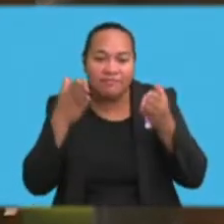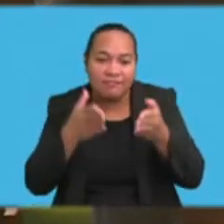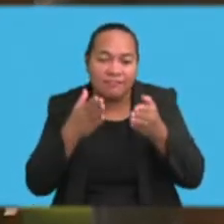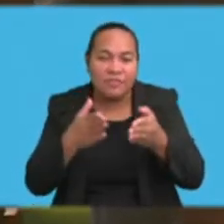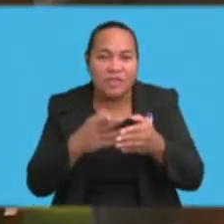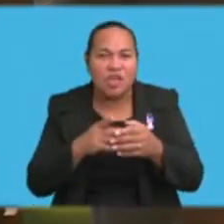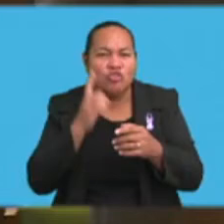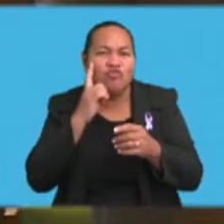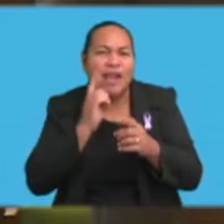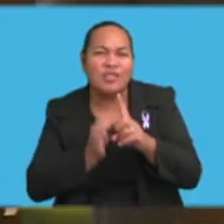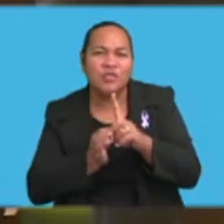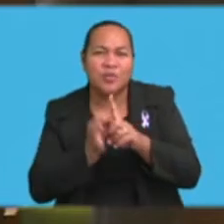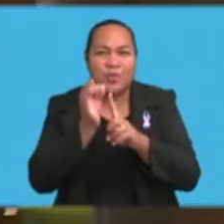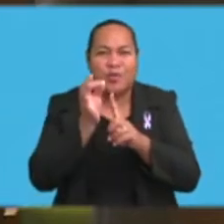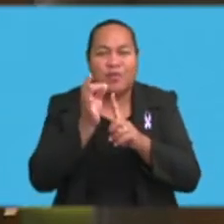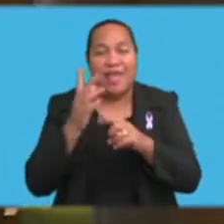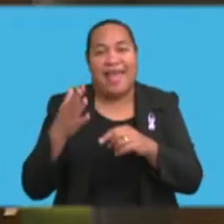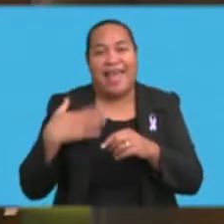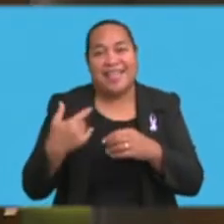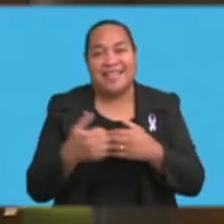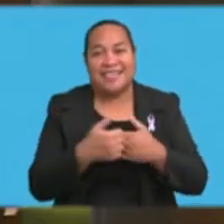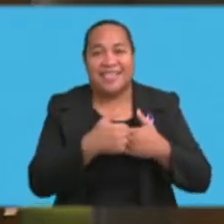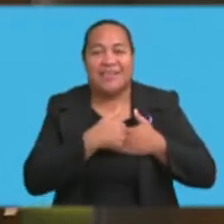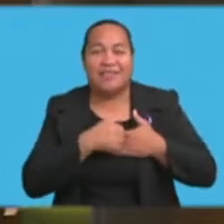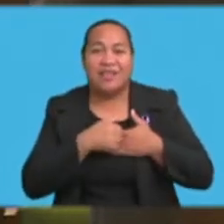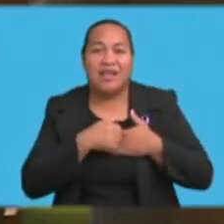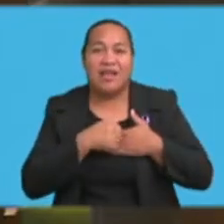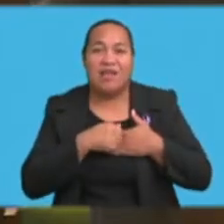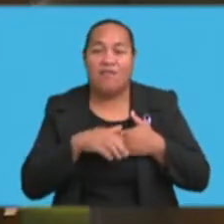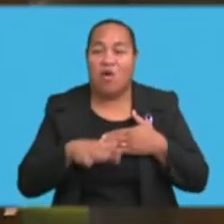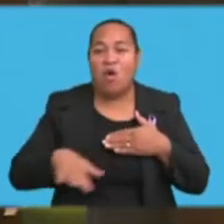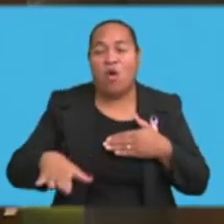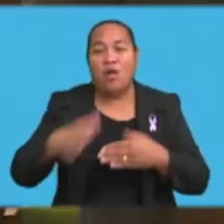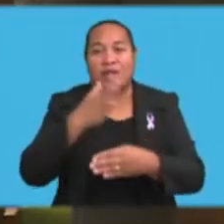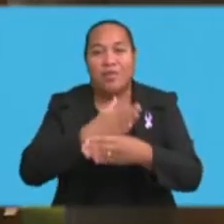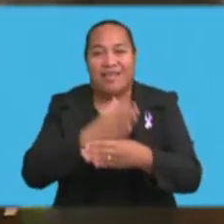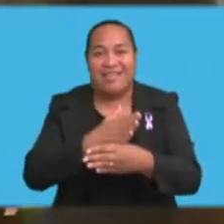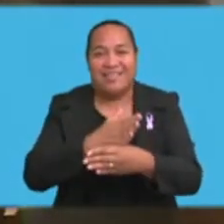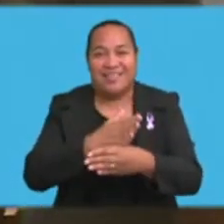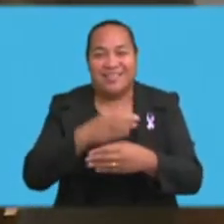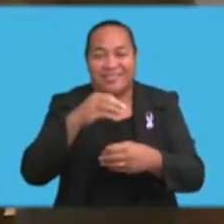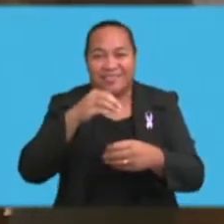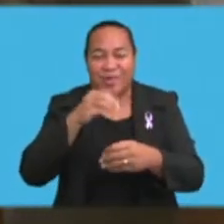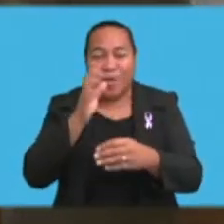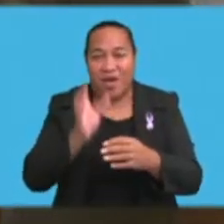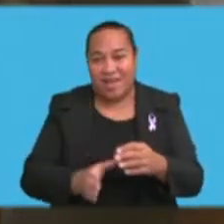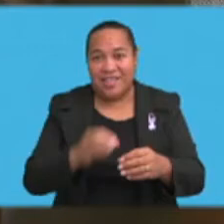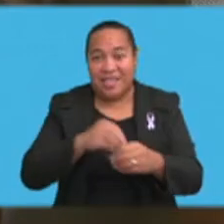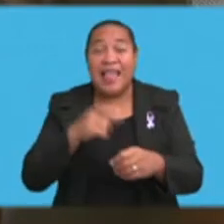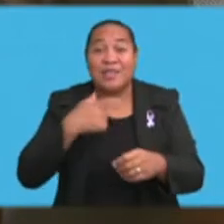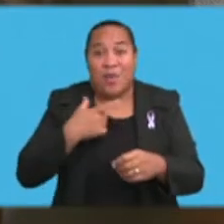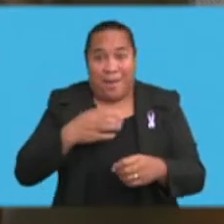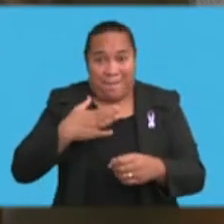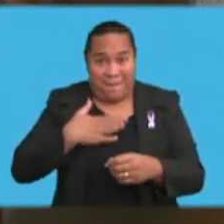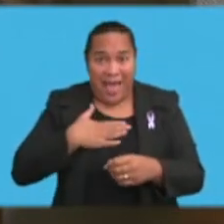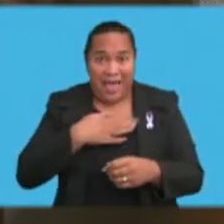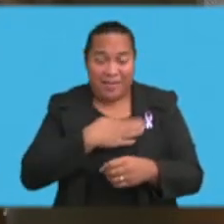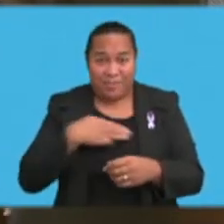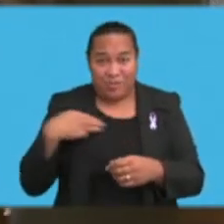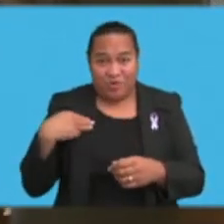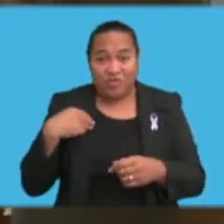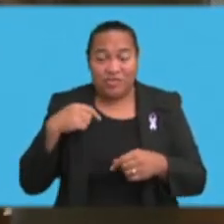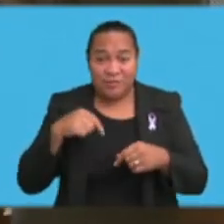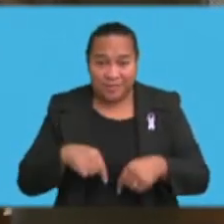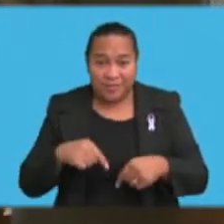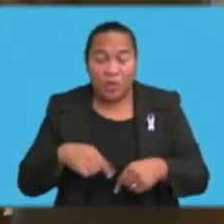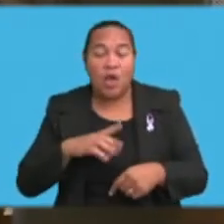improve the health and safety of all of the workers that we have. That is why, in my ministry, we have a lot of